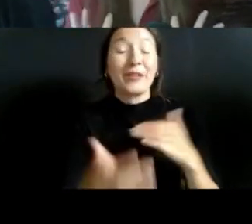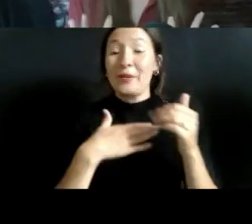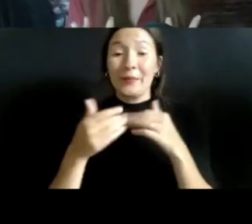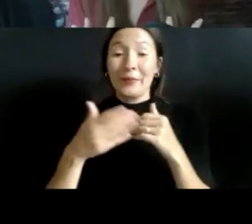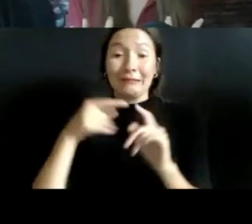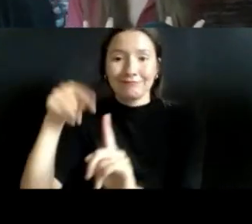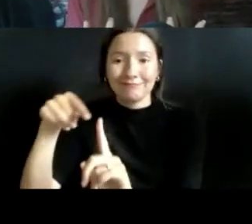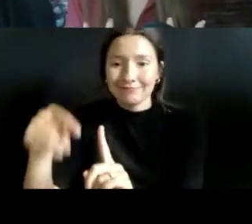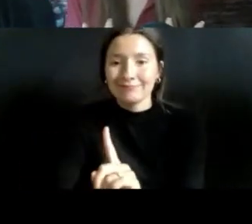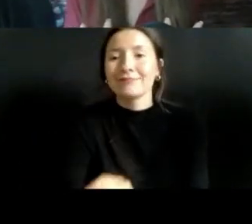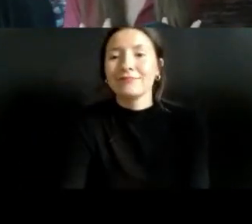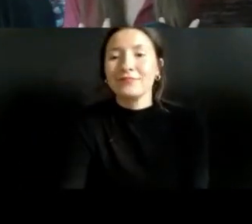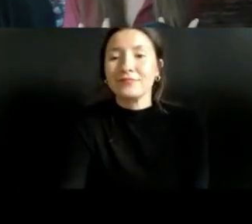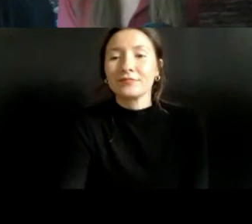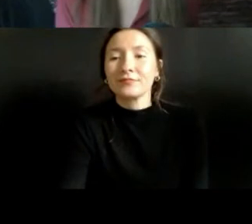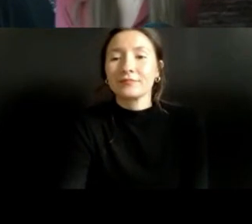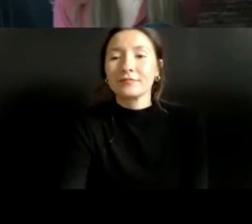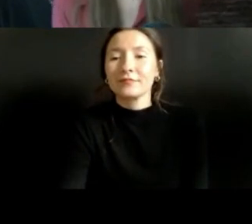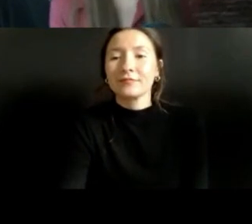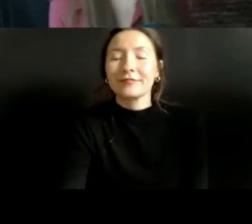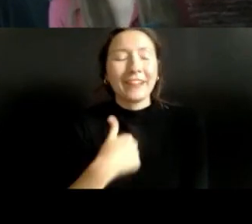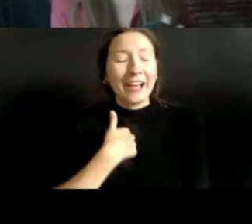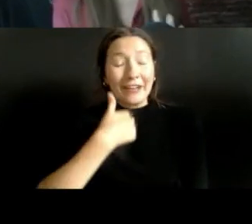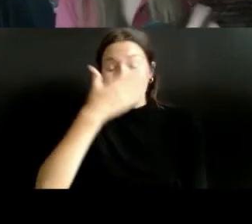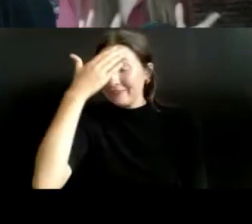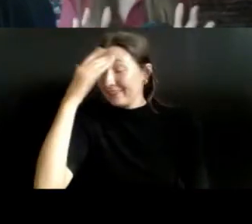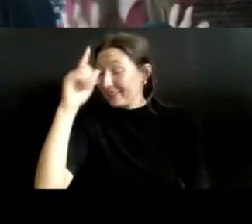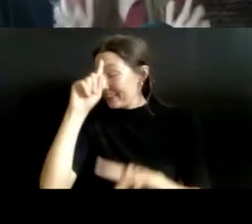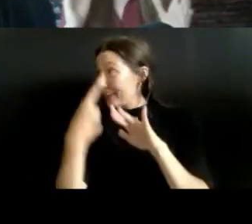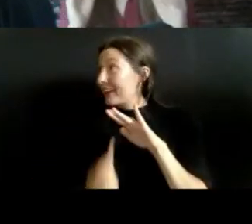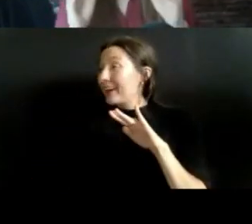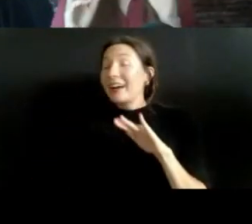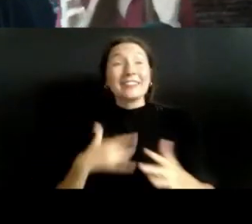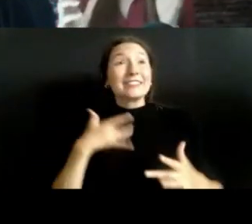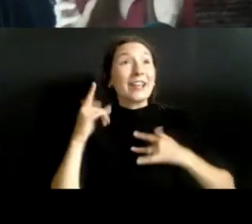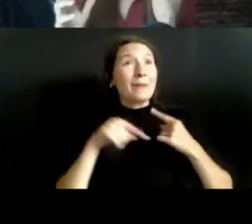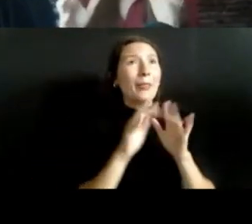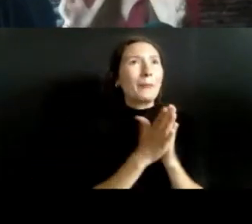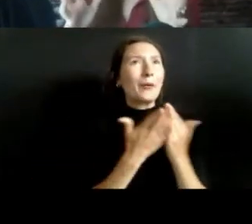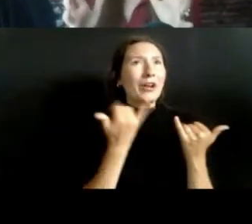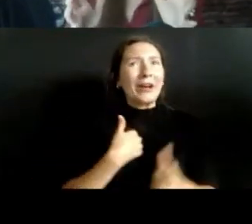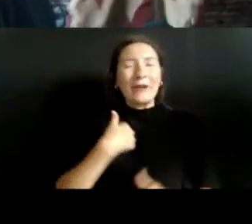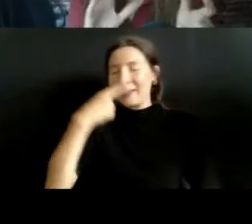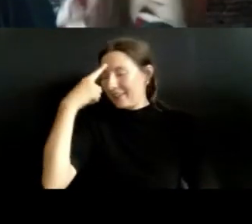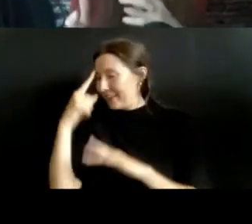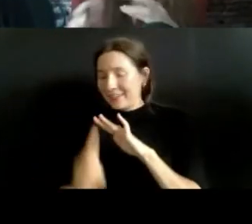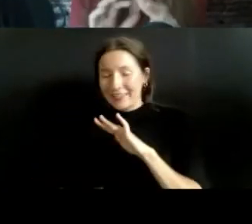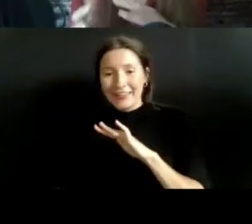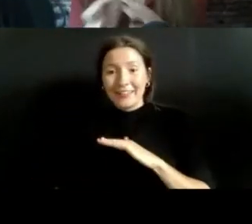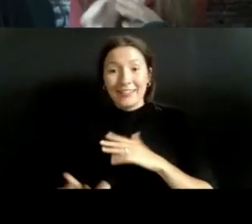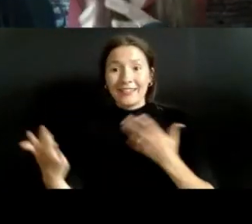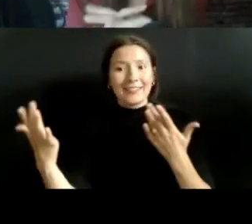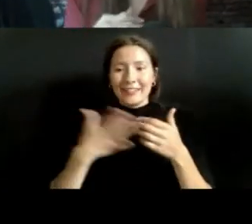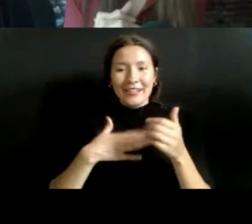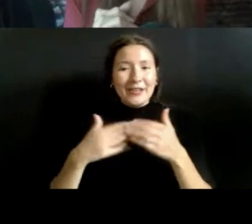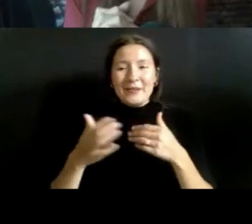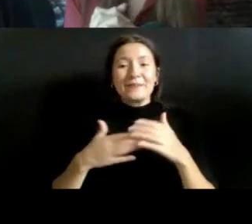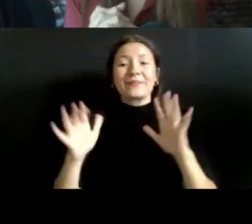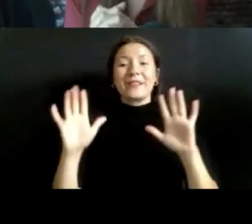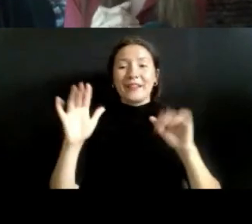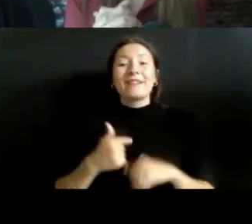so excited about the book. So even though I know all the ins and outs of WCAG, you can